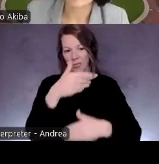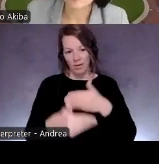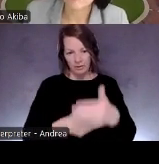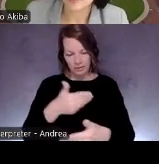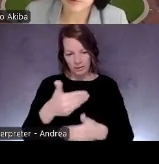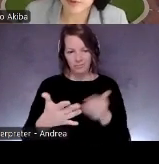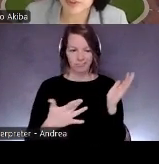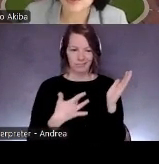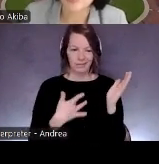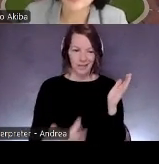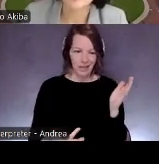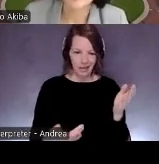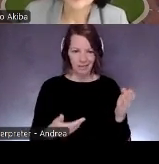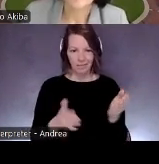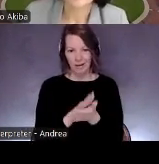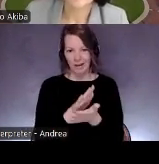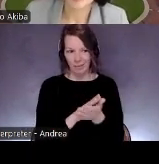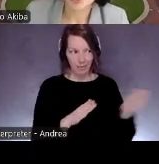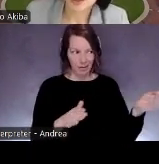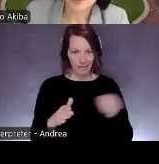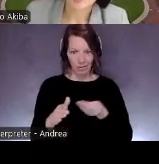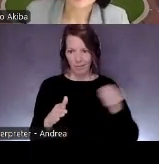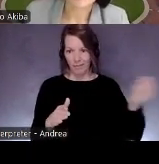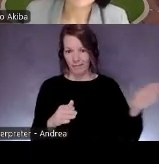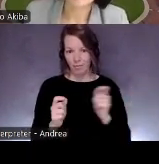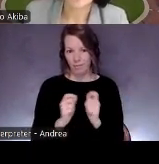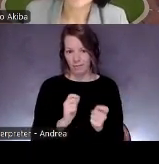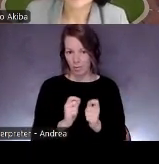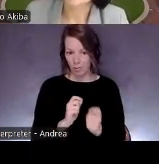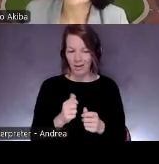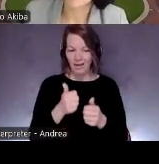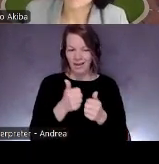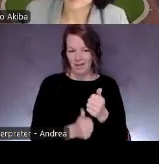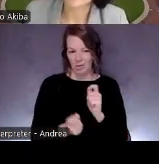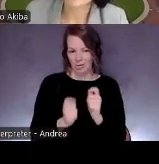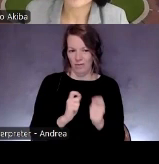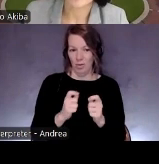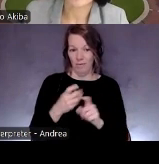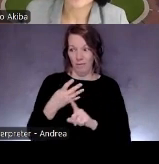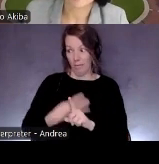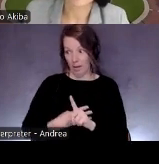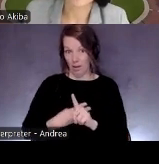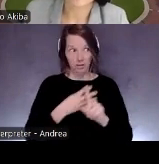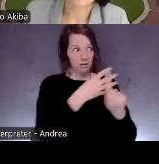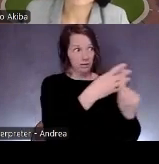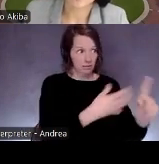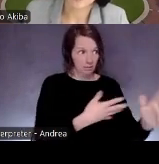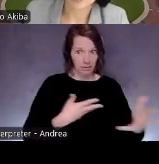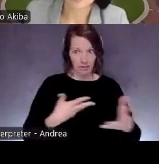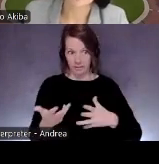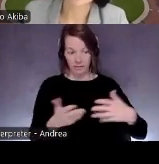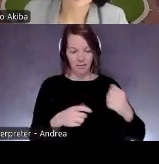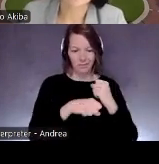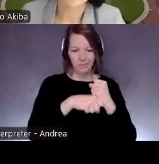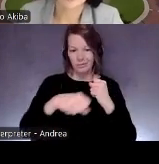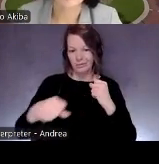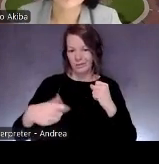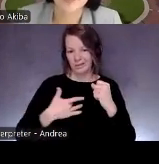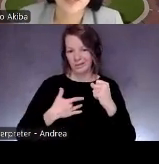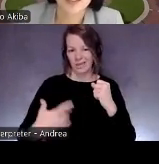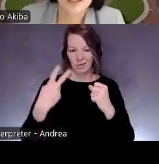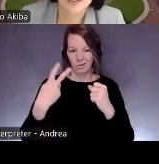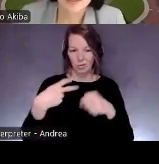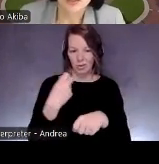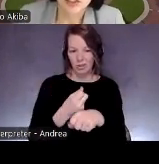2 to 3 rounds of revisions and each review timeline is 4 months, it will end up taking that long